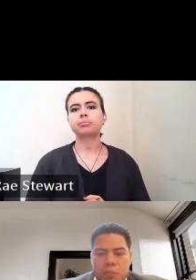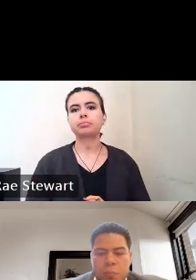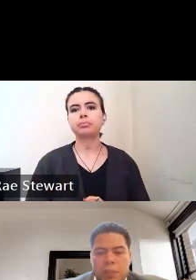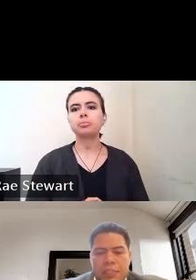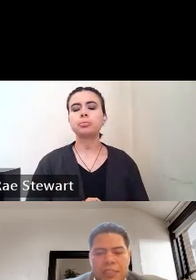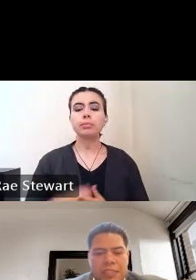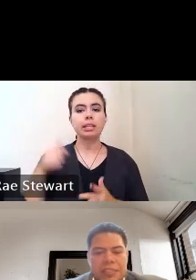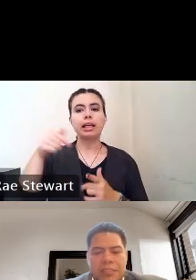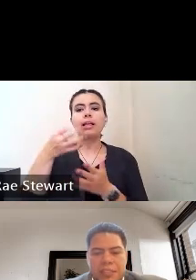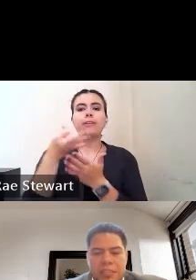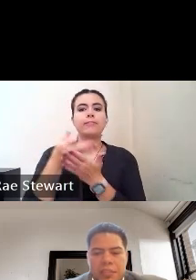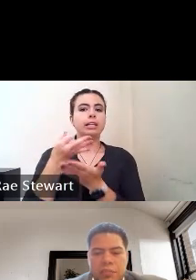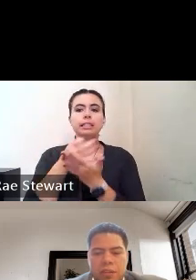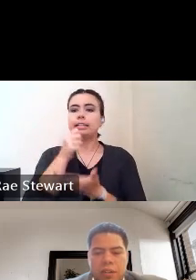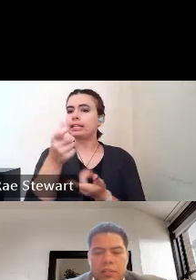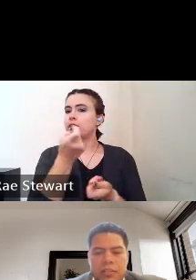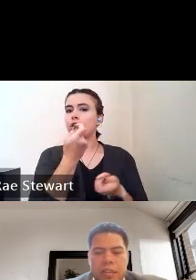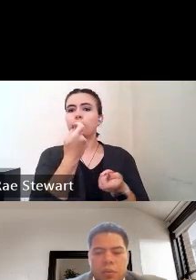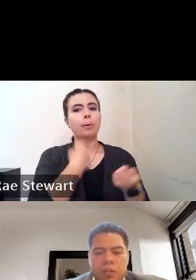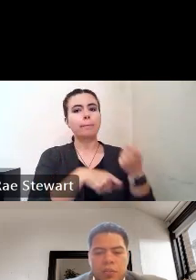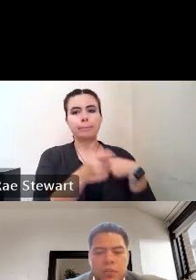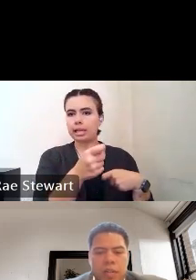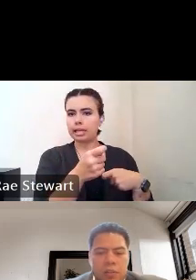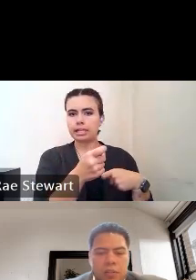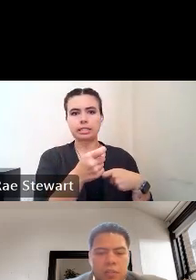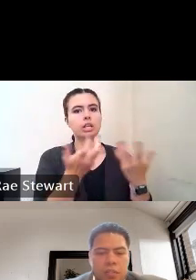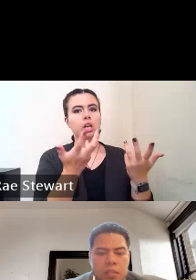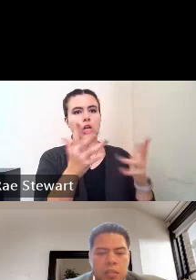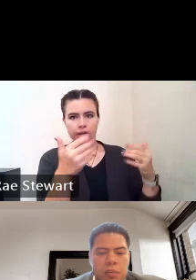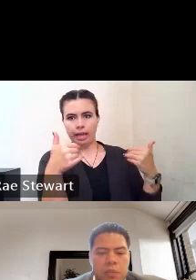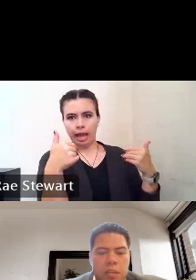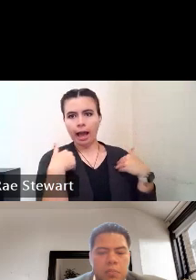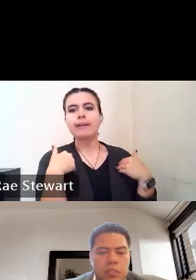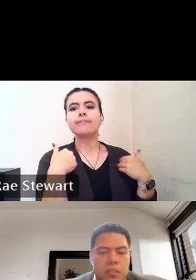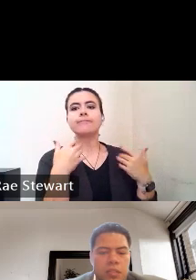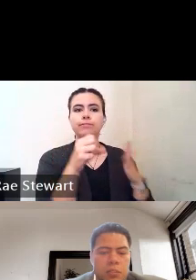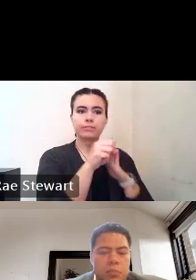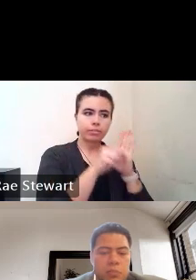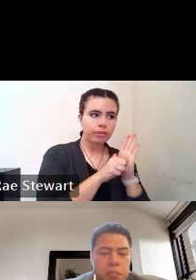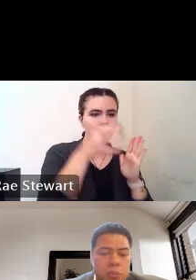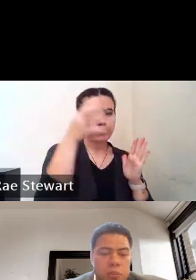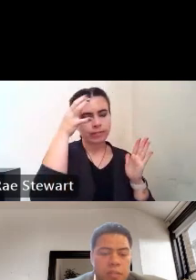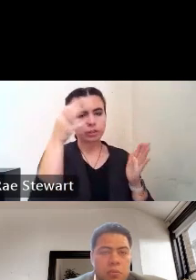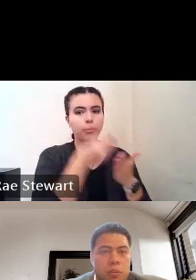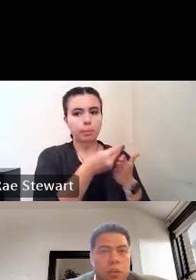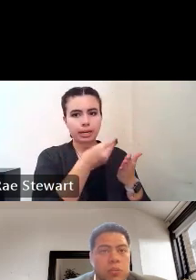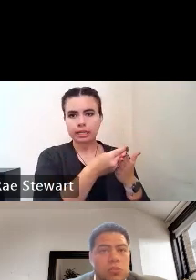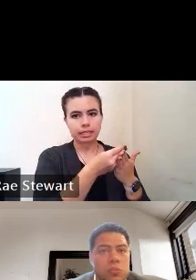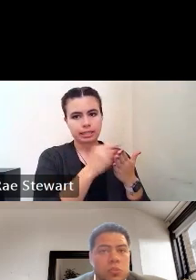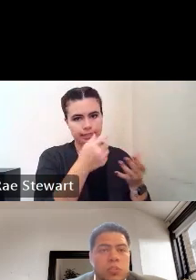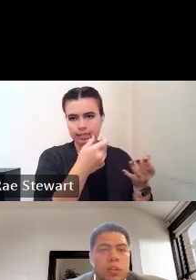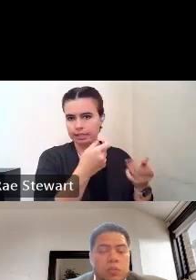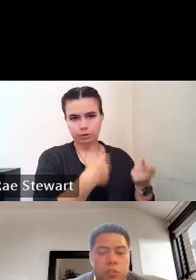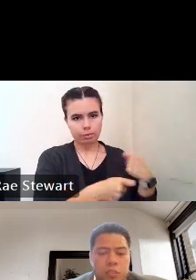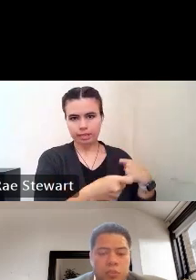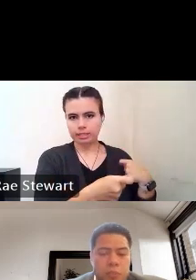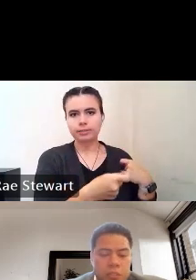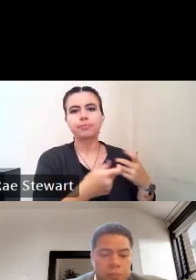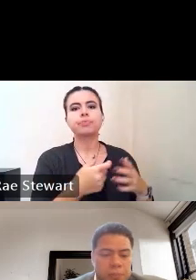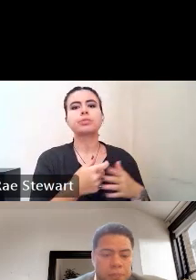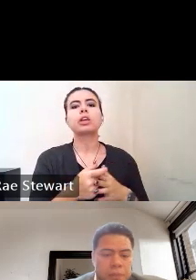that replaces existing state or federal dollars. It must make sure that we are using it